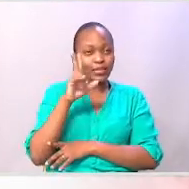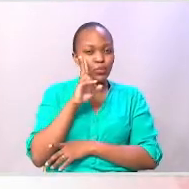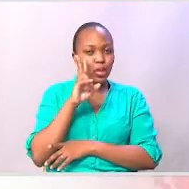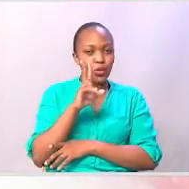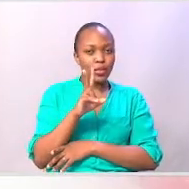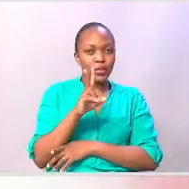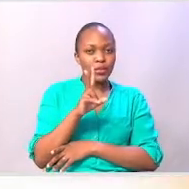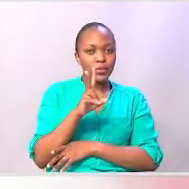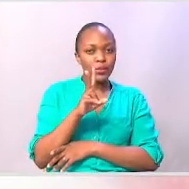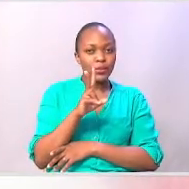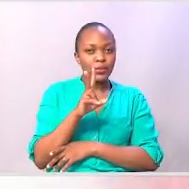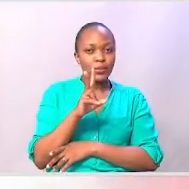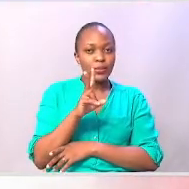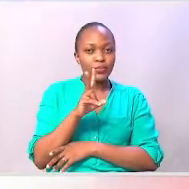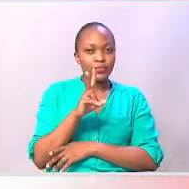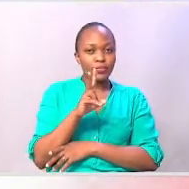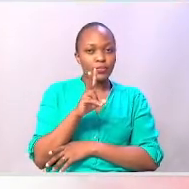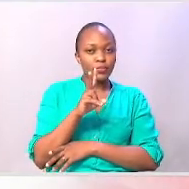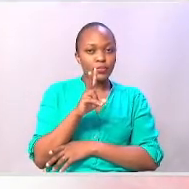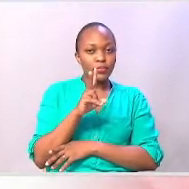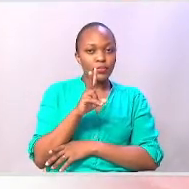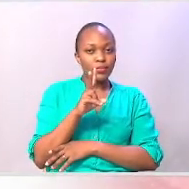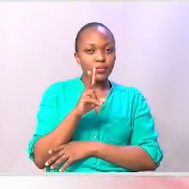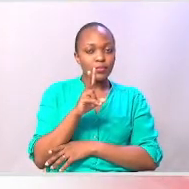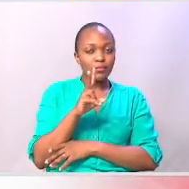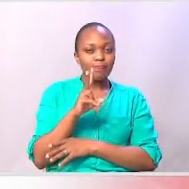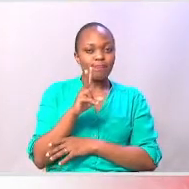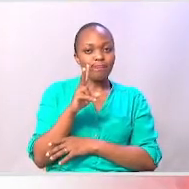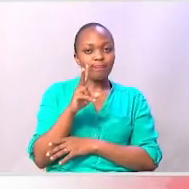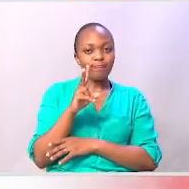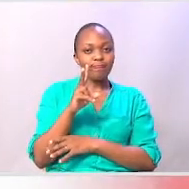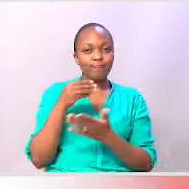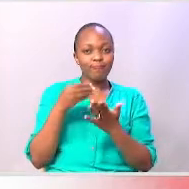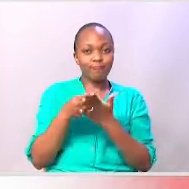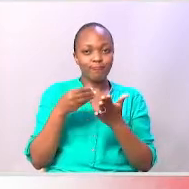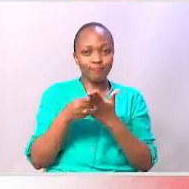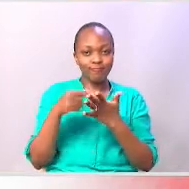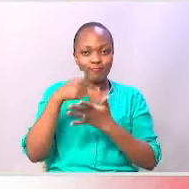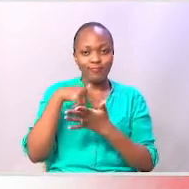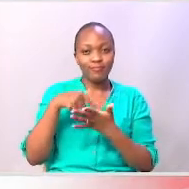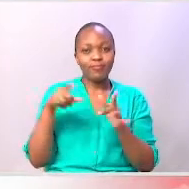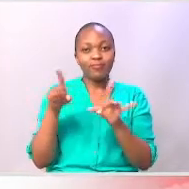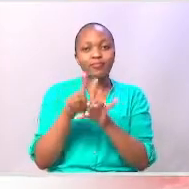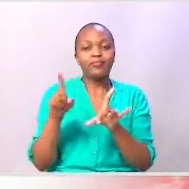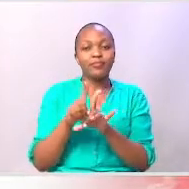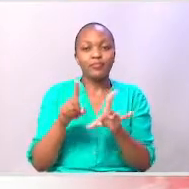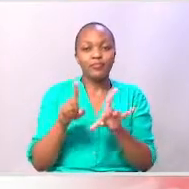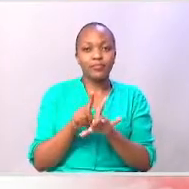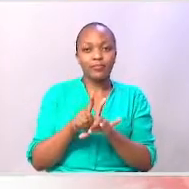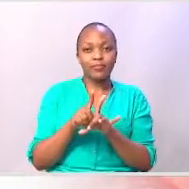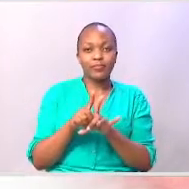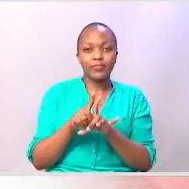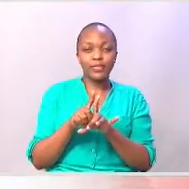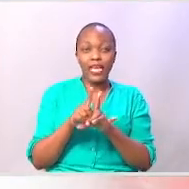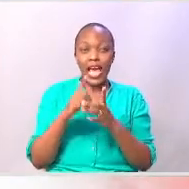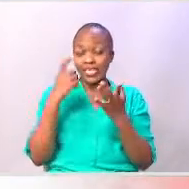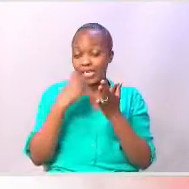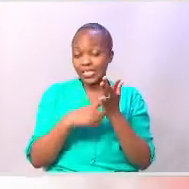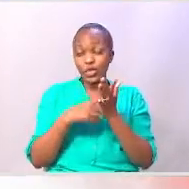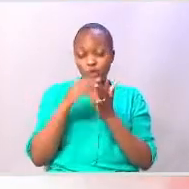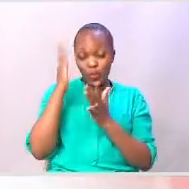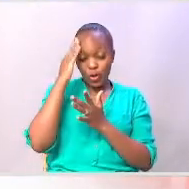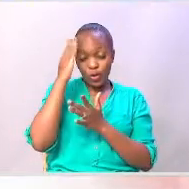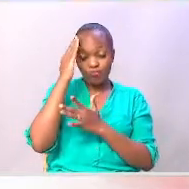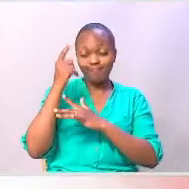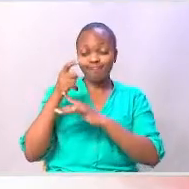tunaona income pande yetu itakuwa ni ile ile. Na obvious tunajua taxation itakuwa juu.